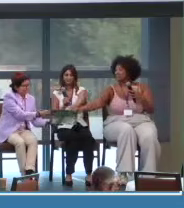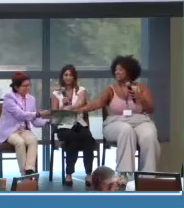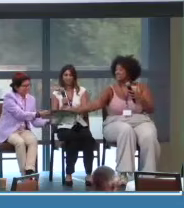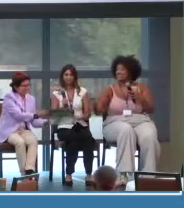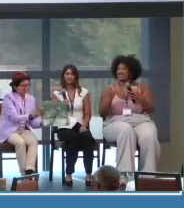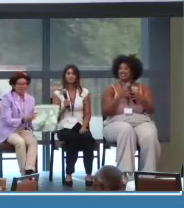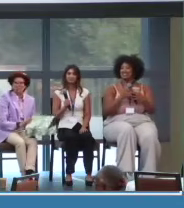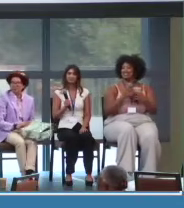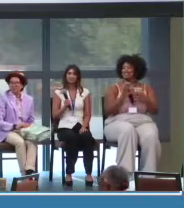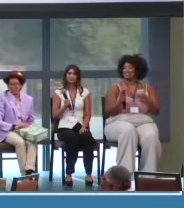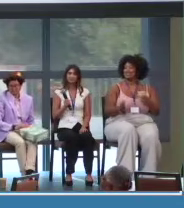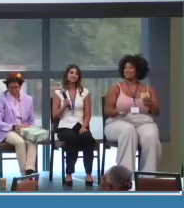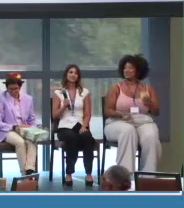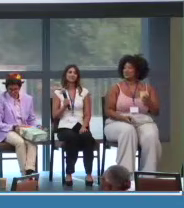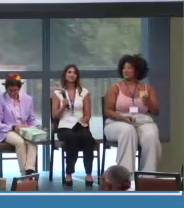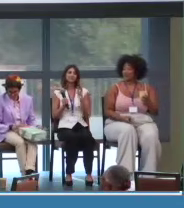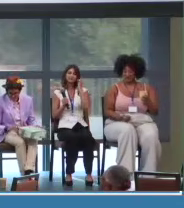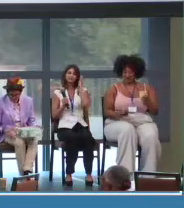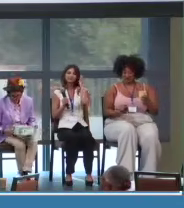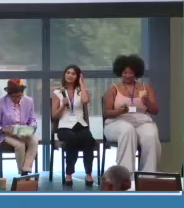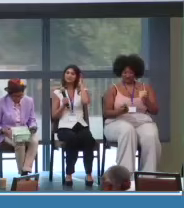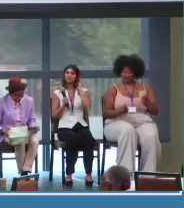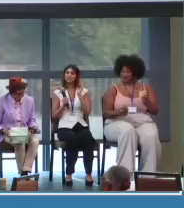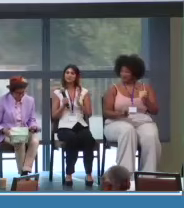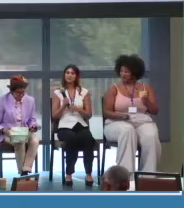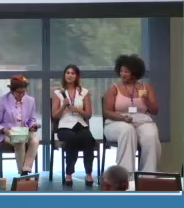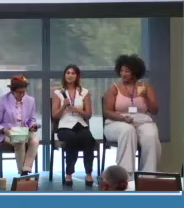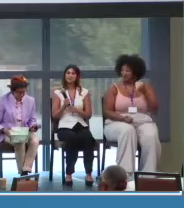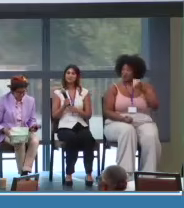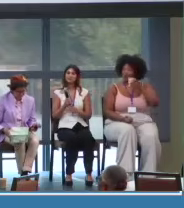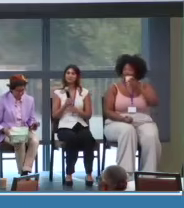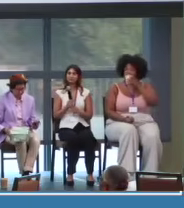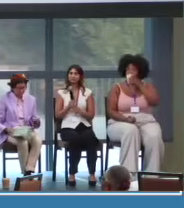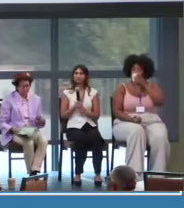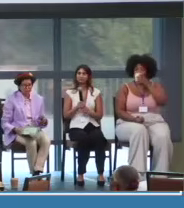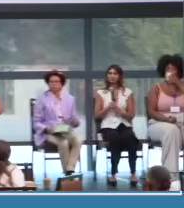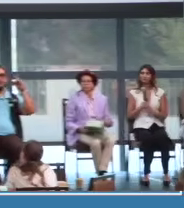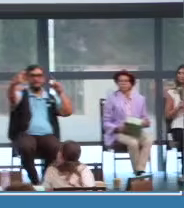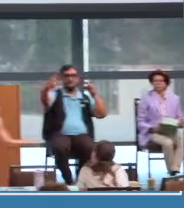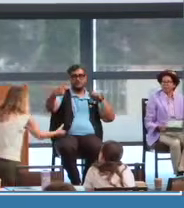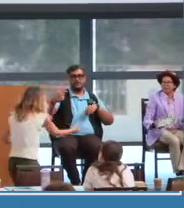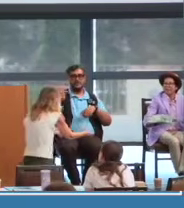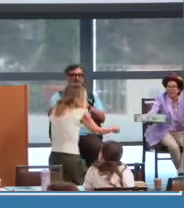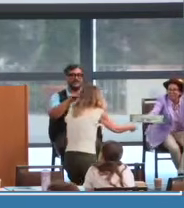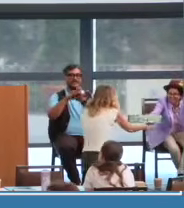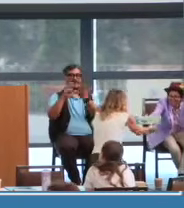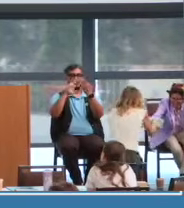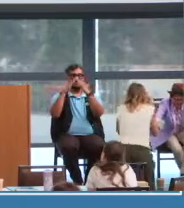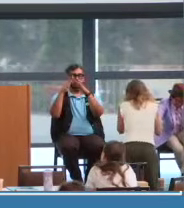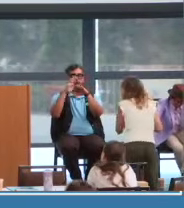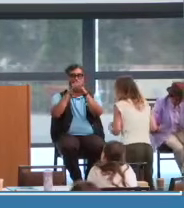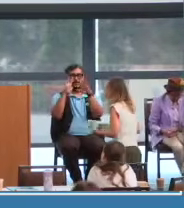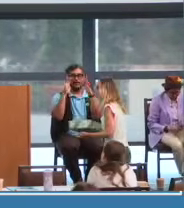All right. Thank you, everybody, for coming today. Thank you, everybody, for live streaming. We've had a really nice community